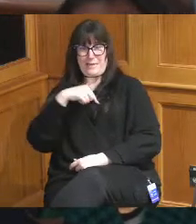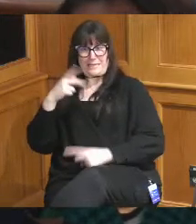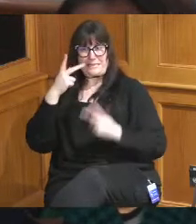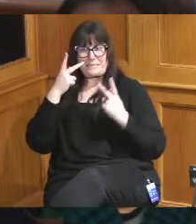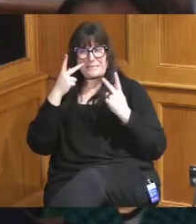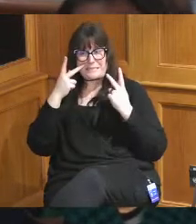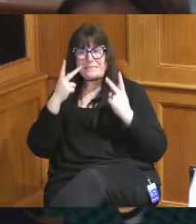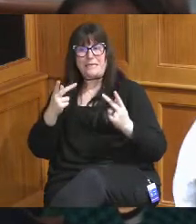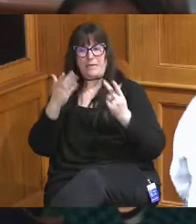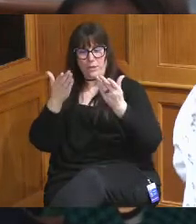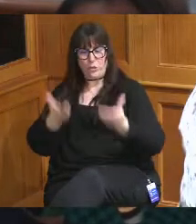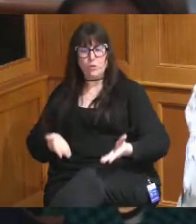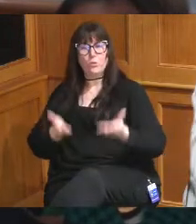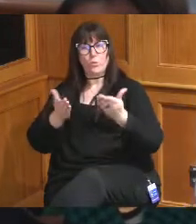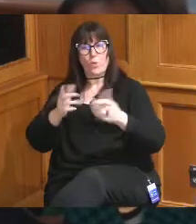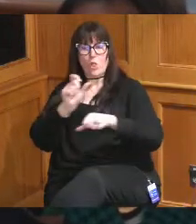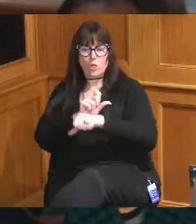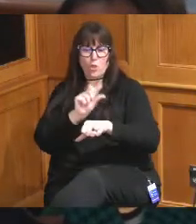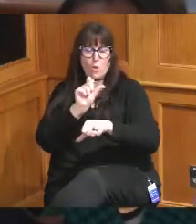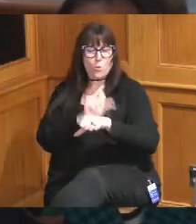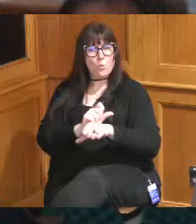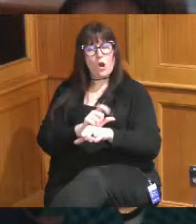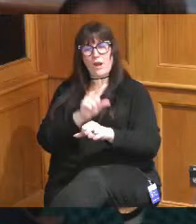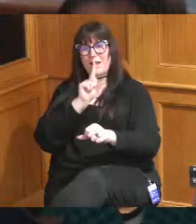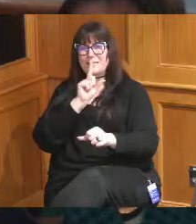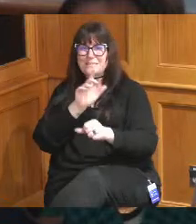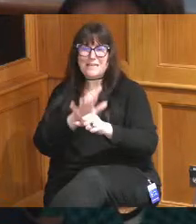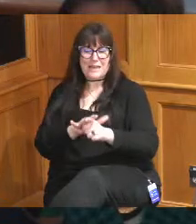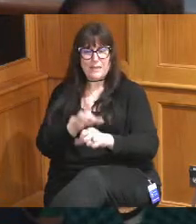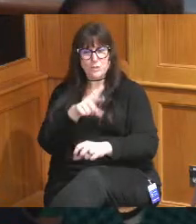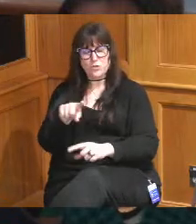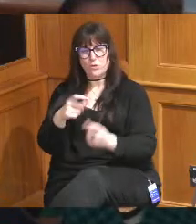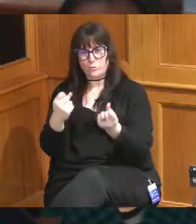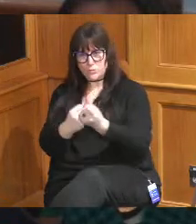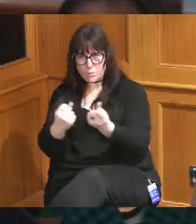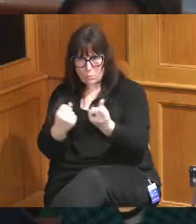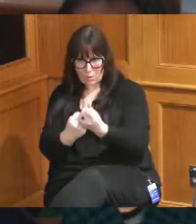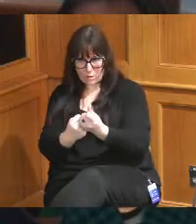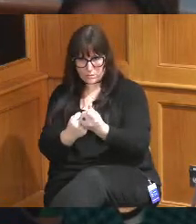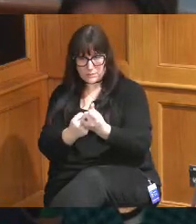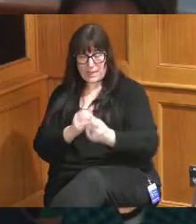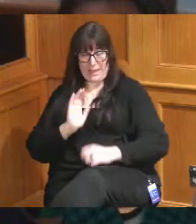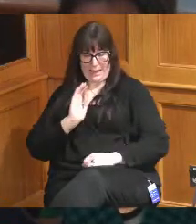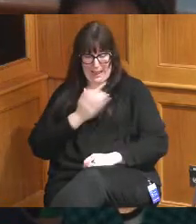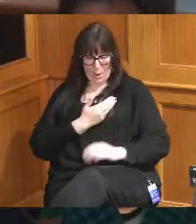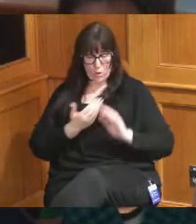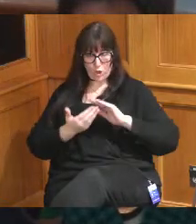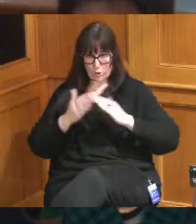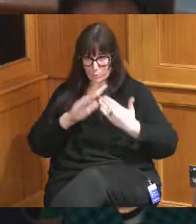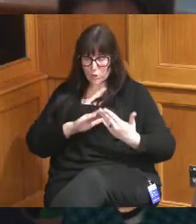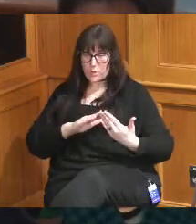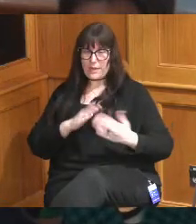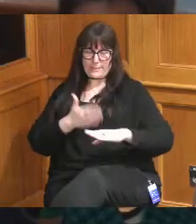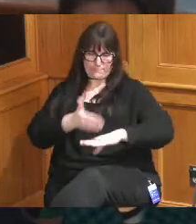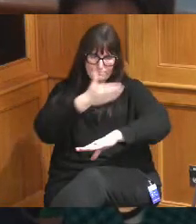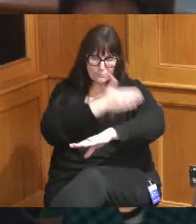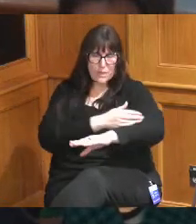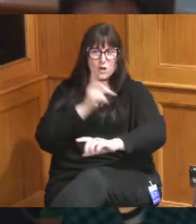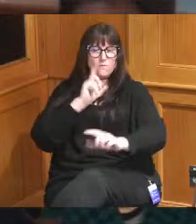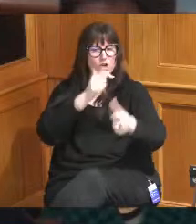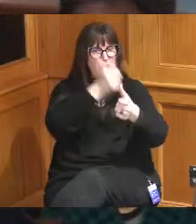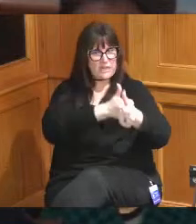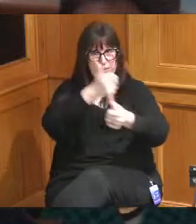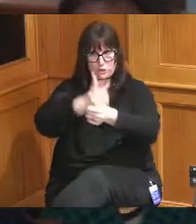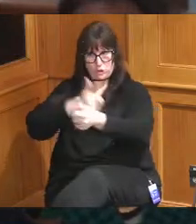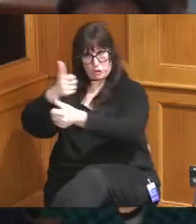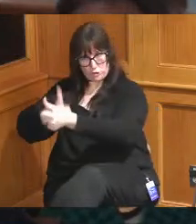you. We all see the work that you do. And our community is better because of each one of you. So thank you very